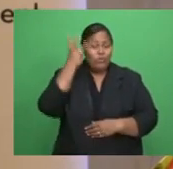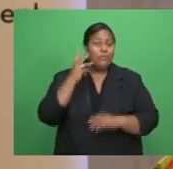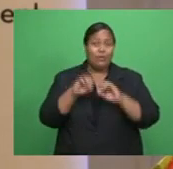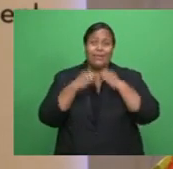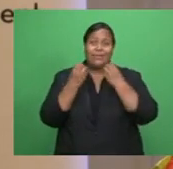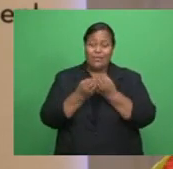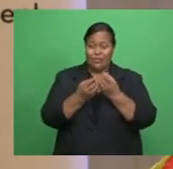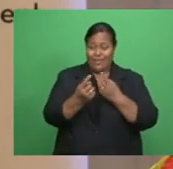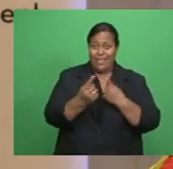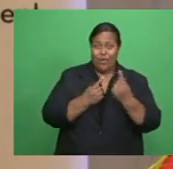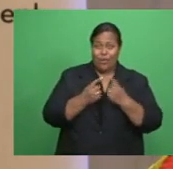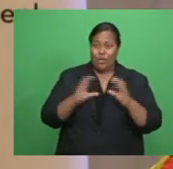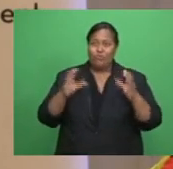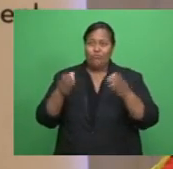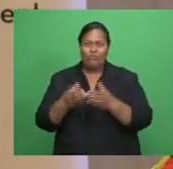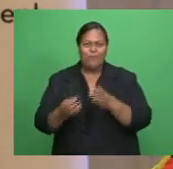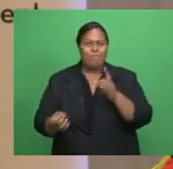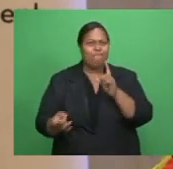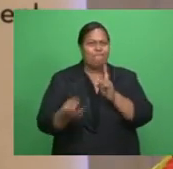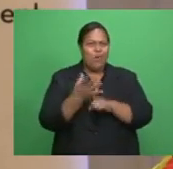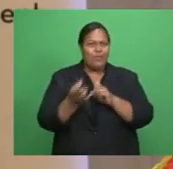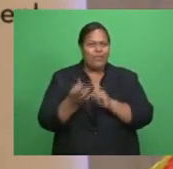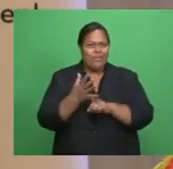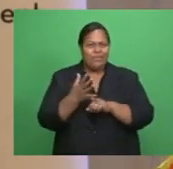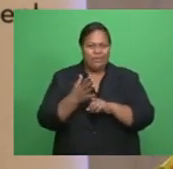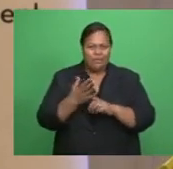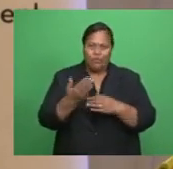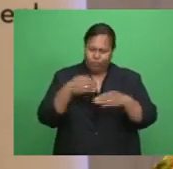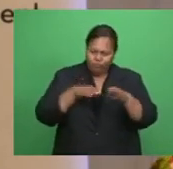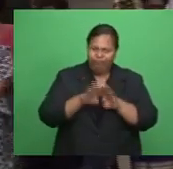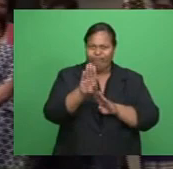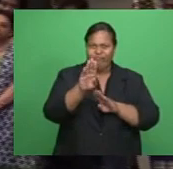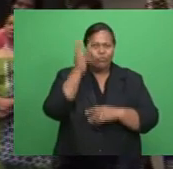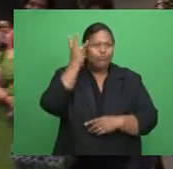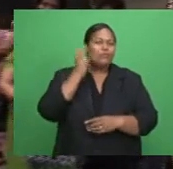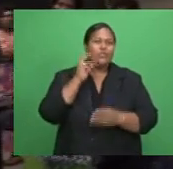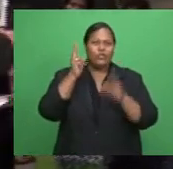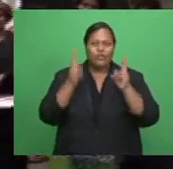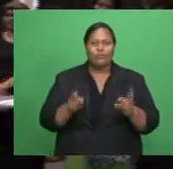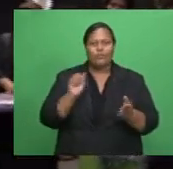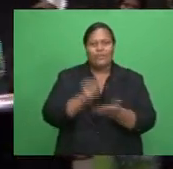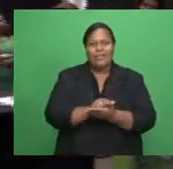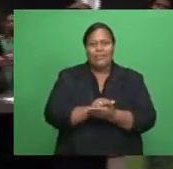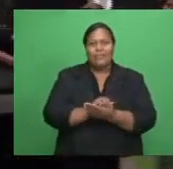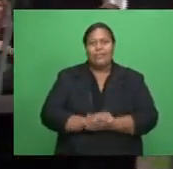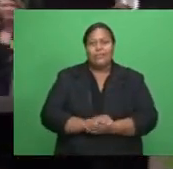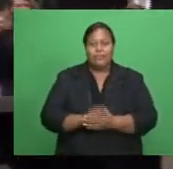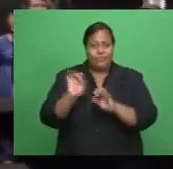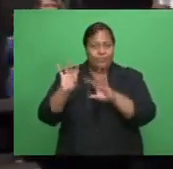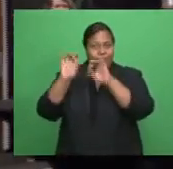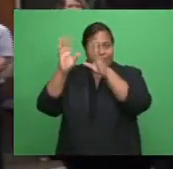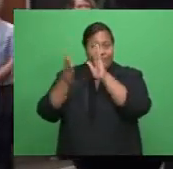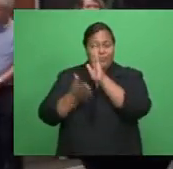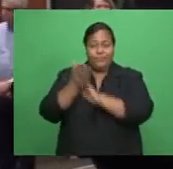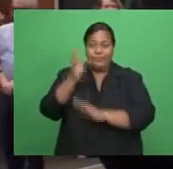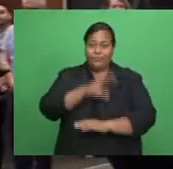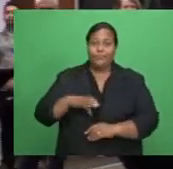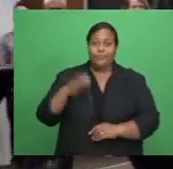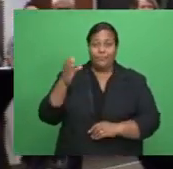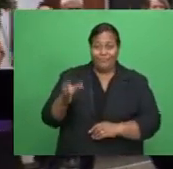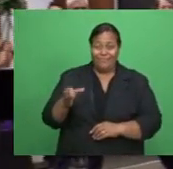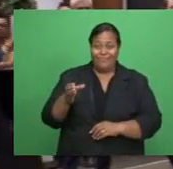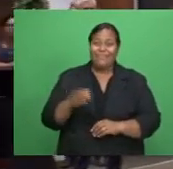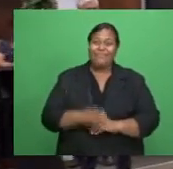are fundamental to advancing women's human rights. Australian High Commissioner to Fiji, John Fix,